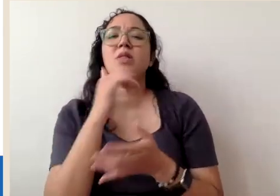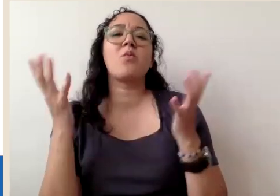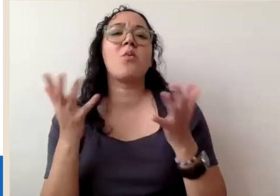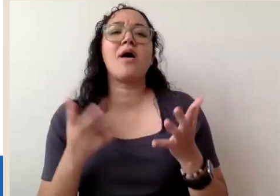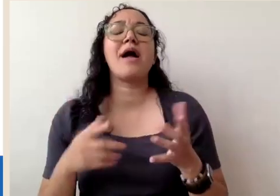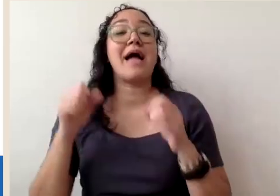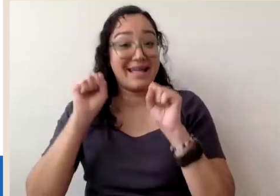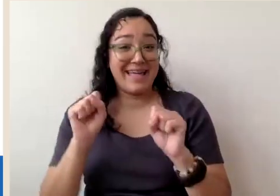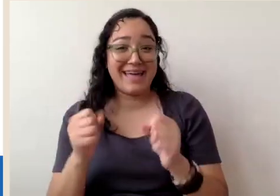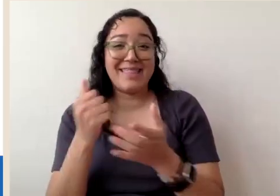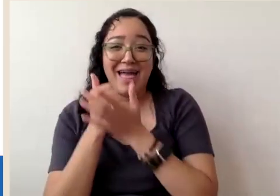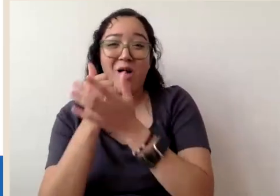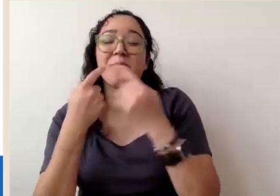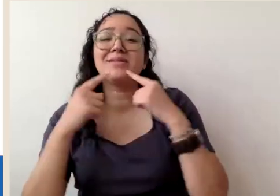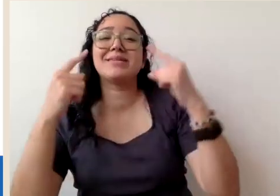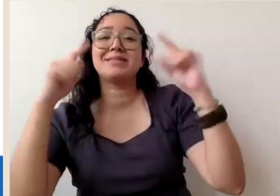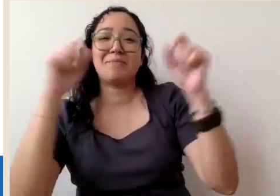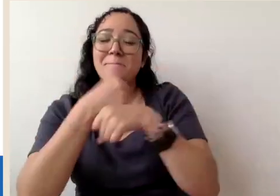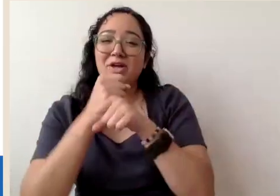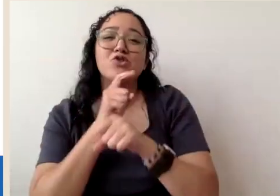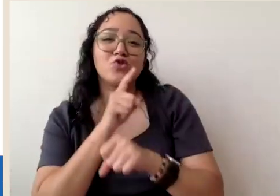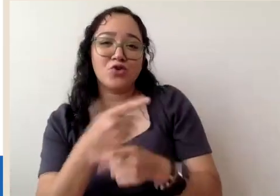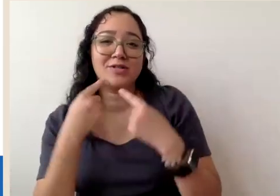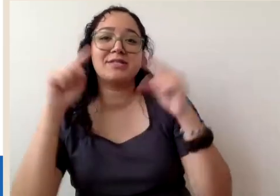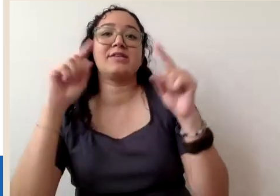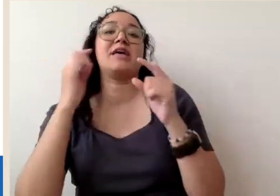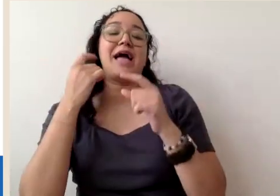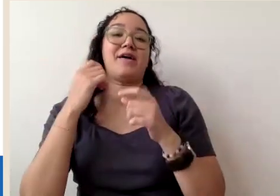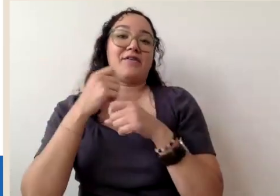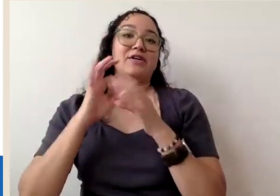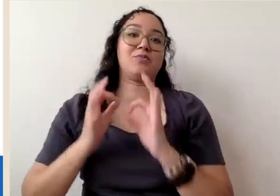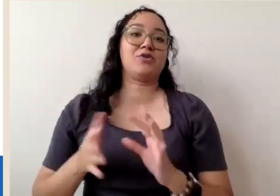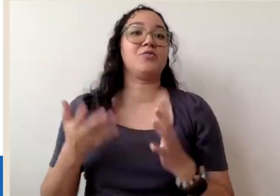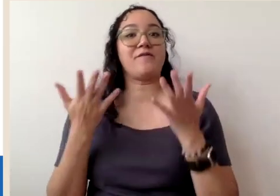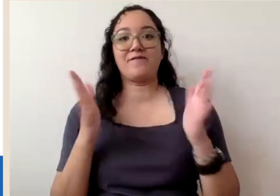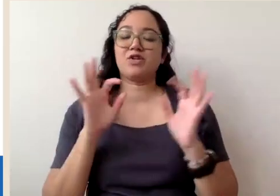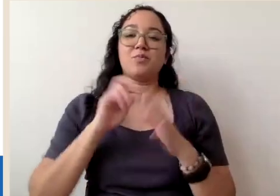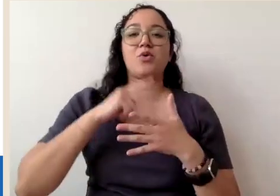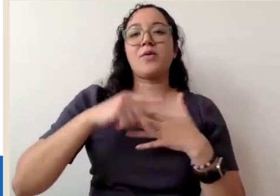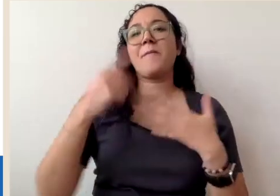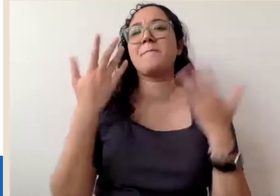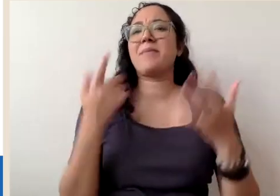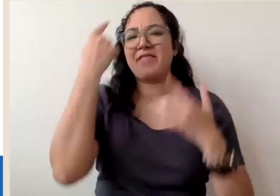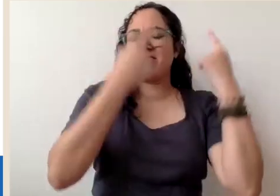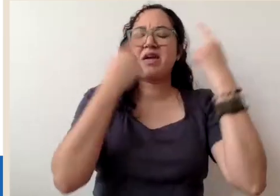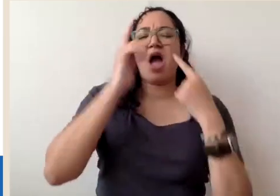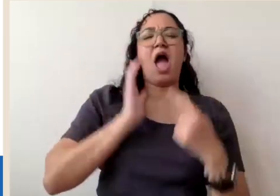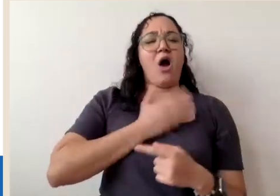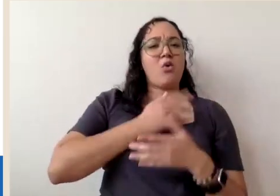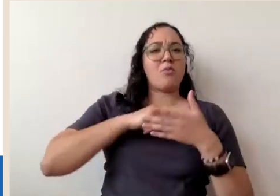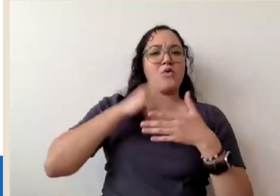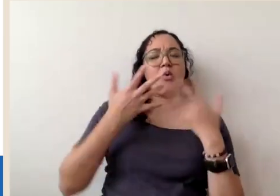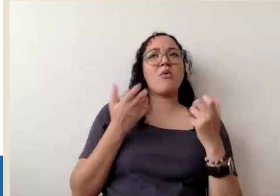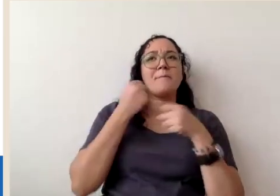they are successful as interpreters after they have actually completed the program? We might be thinking about creating our own program, thinking about